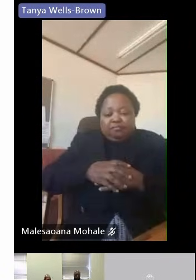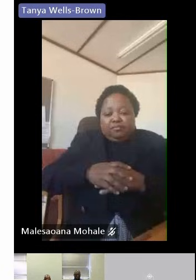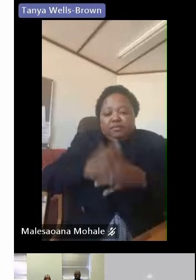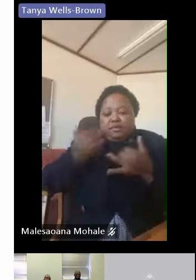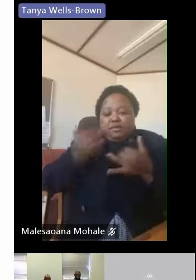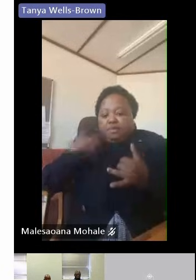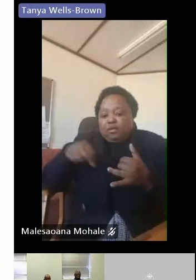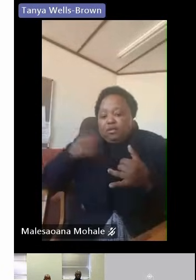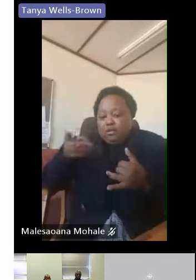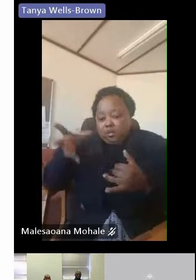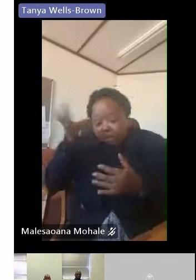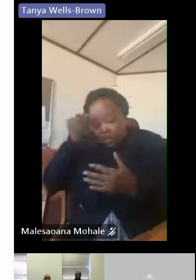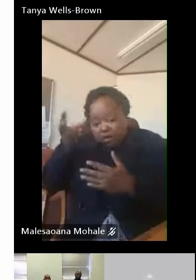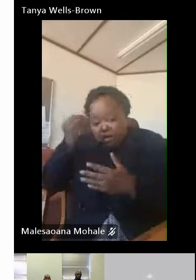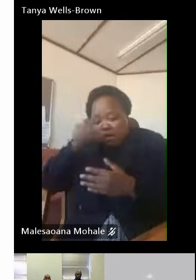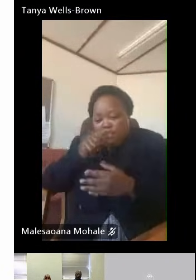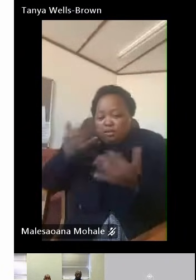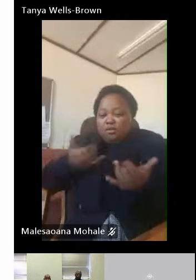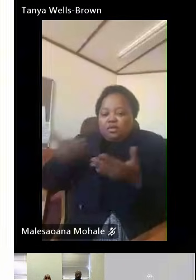terms of service delivery.